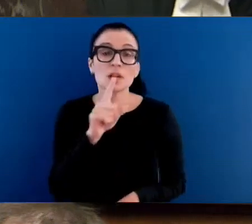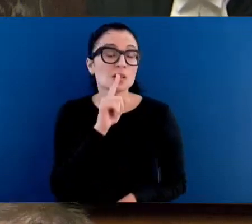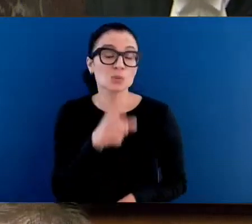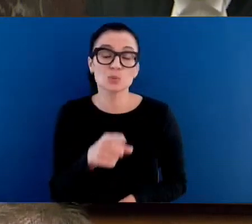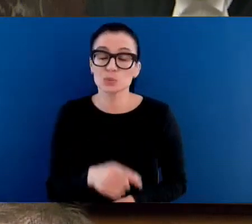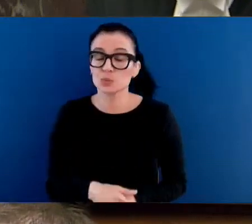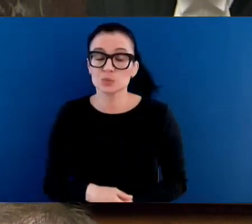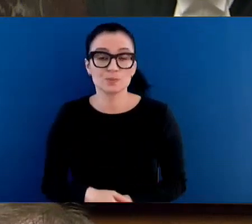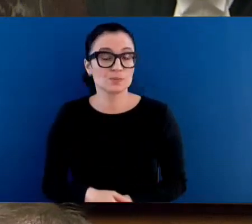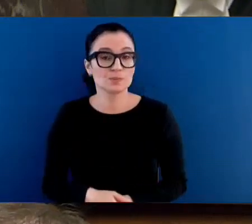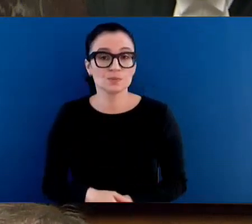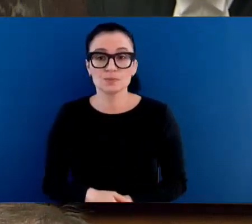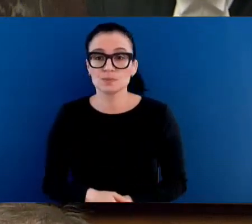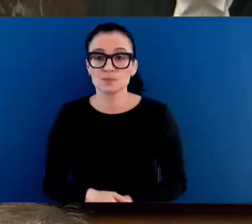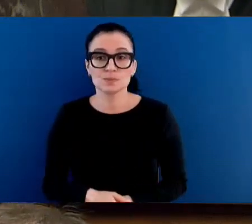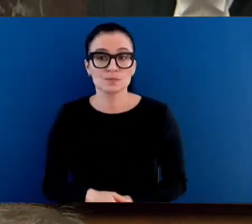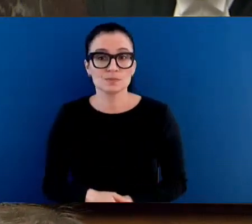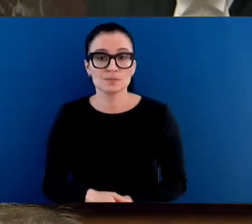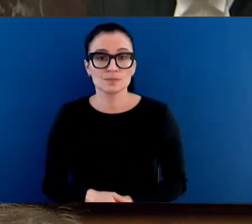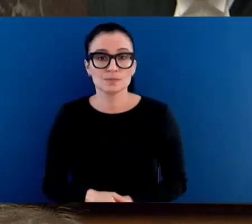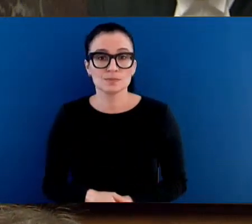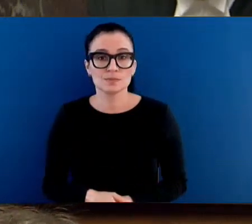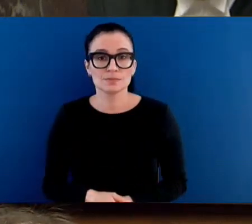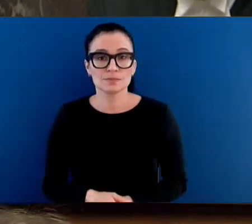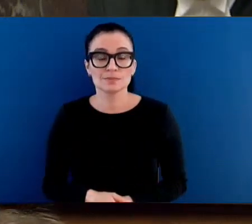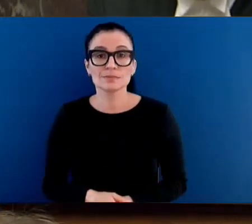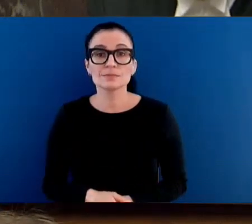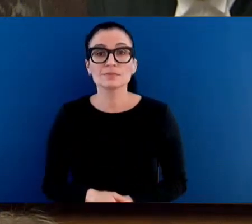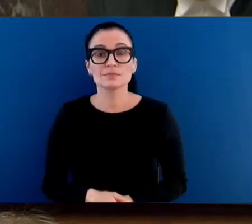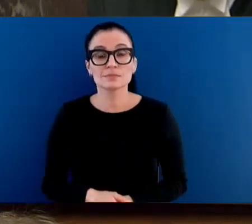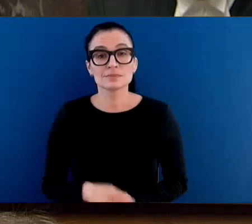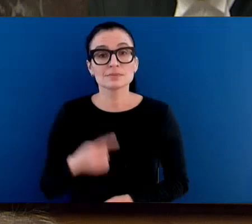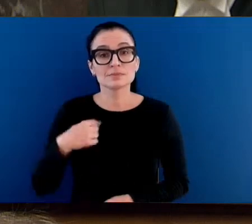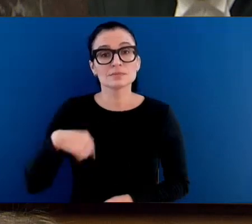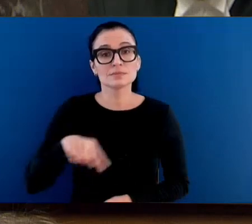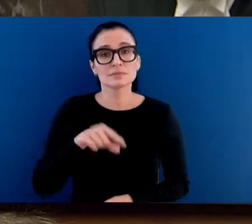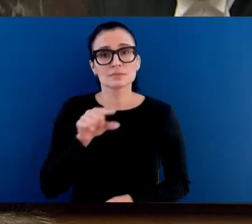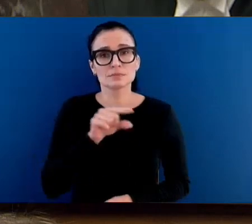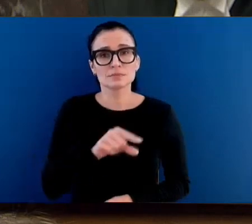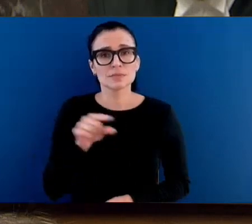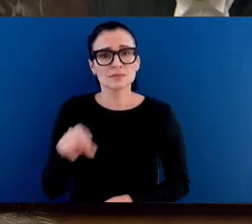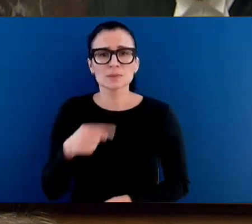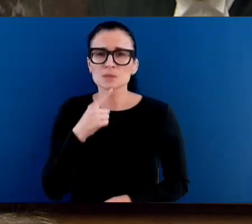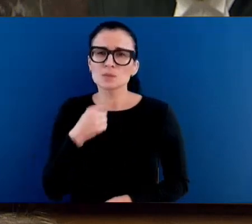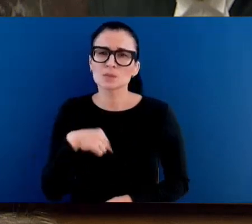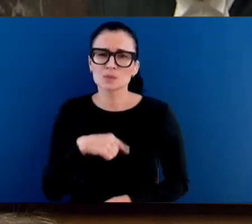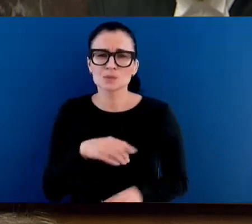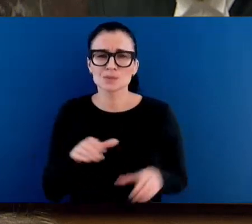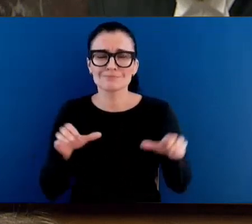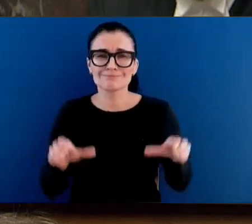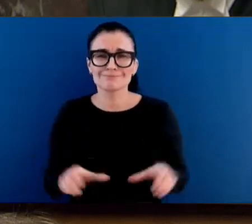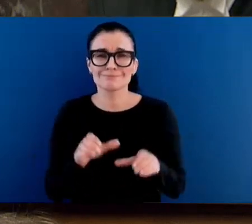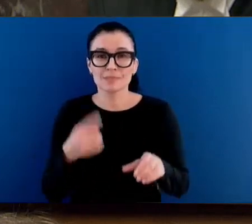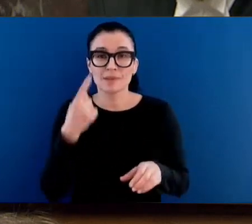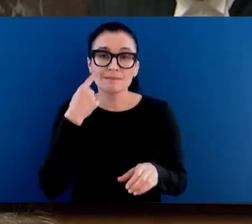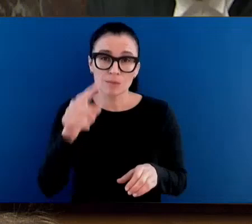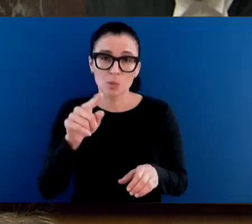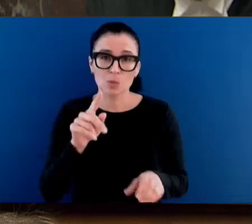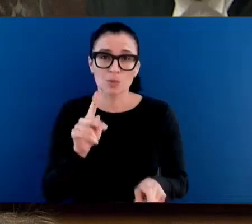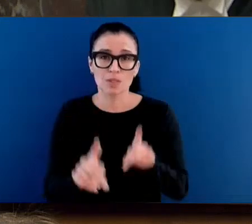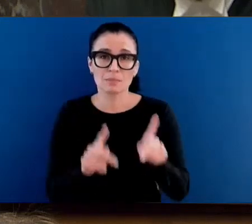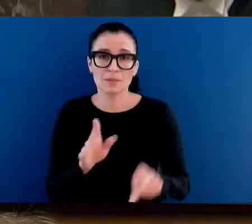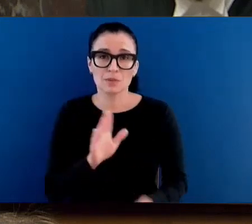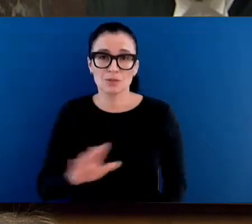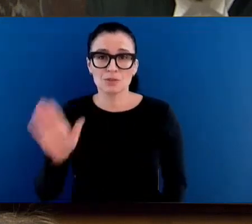We are a government that's taking unprecedented action for people of this province, including at their highest time of need.